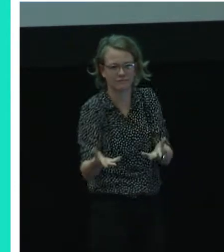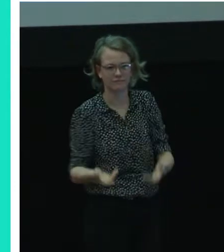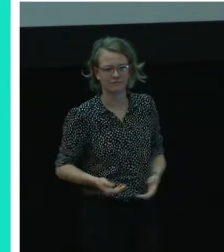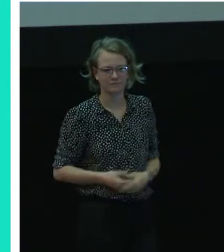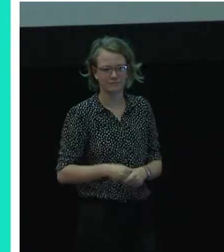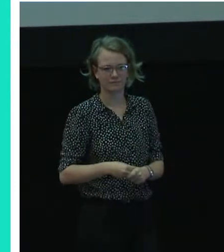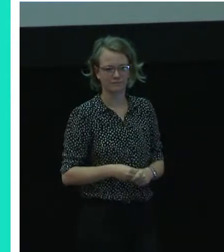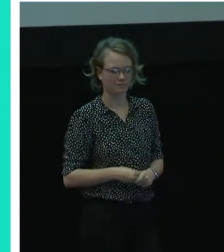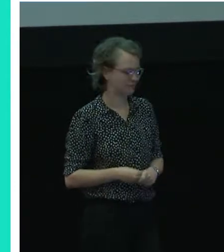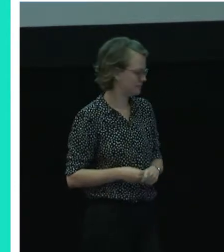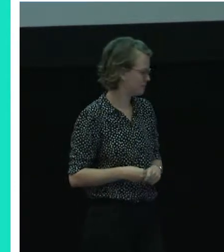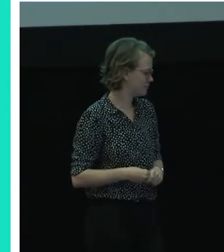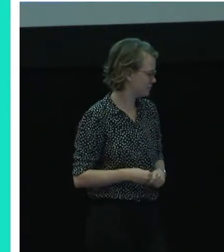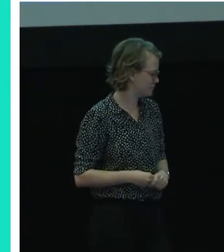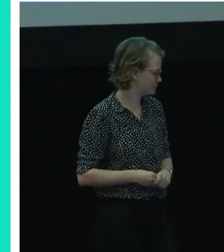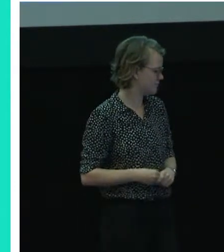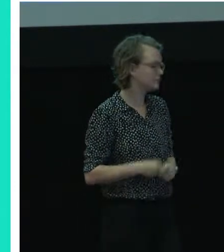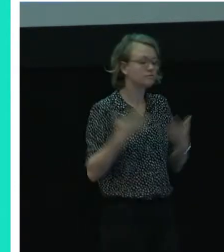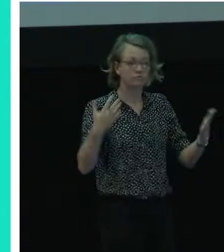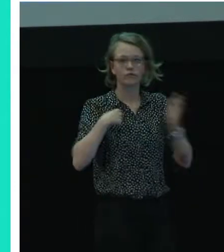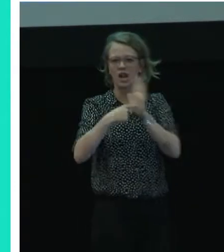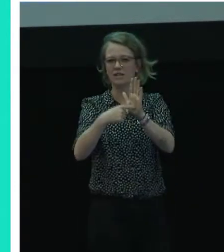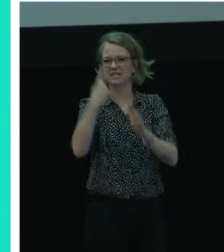to convey meaning and give emphasis.